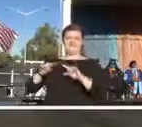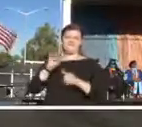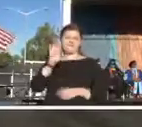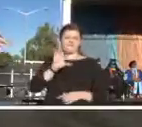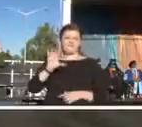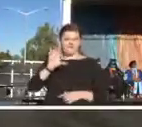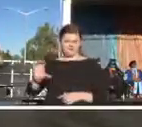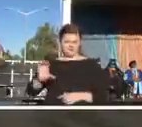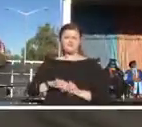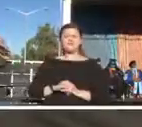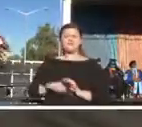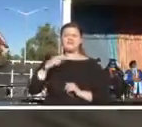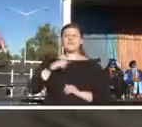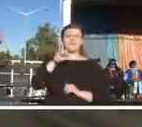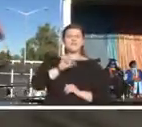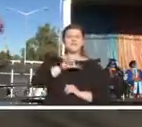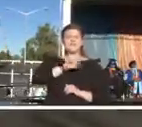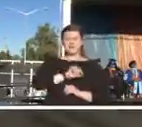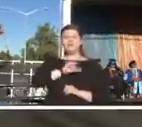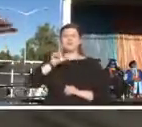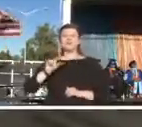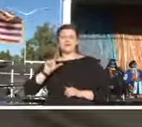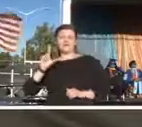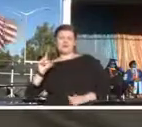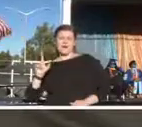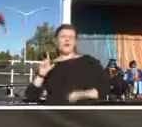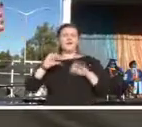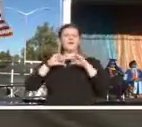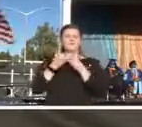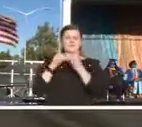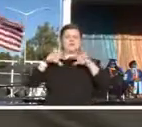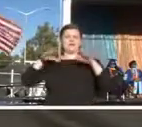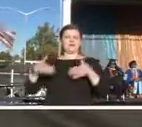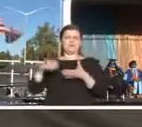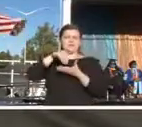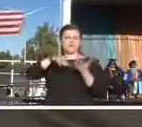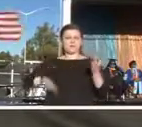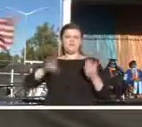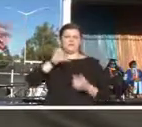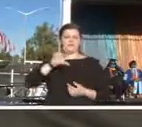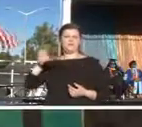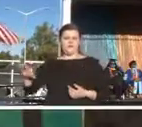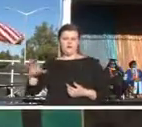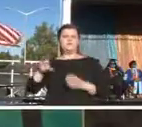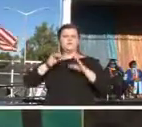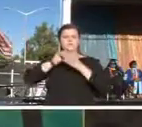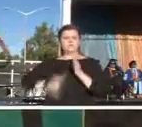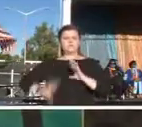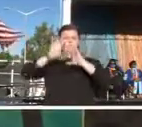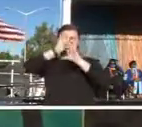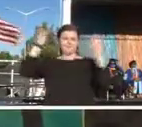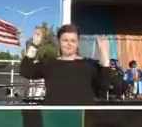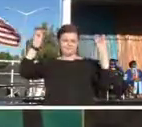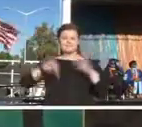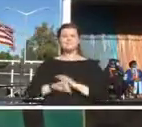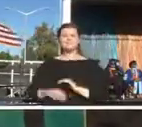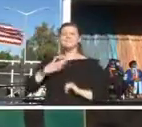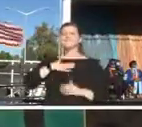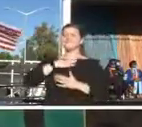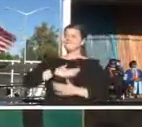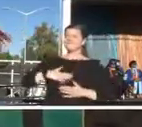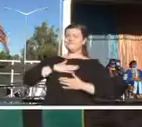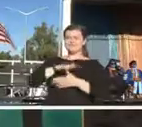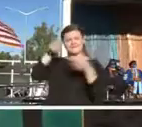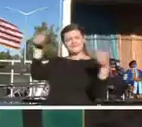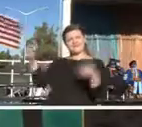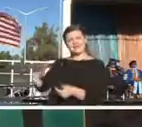as your 2020-2021 Associated Students of Clark College Student Government President. It is my pleasure to introduce to you